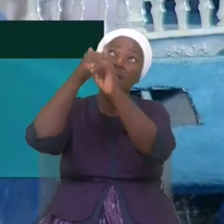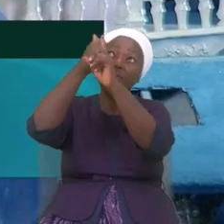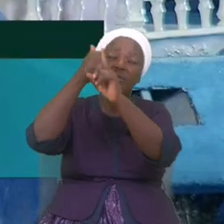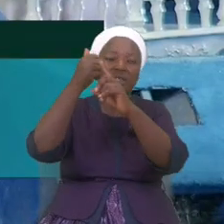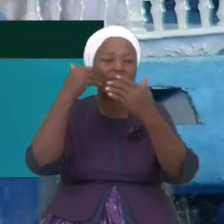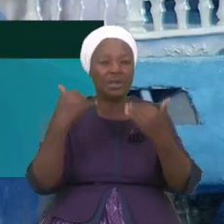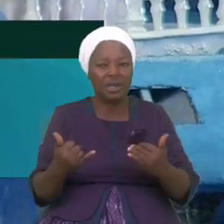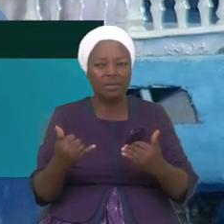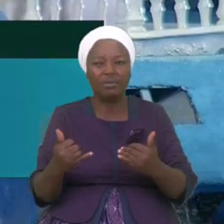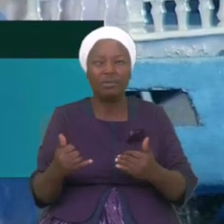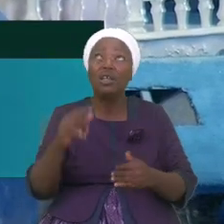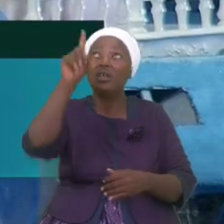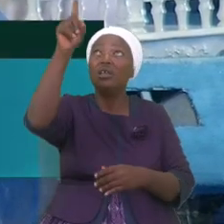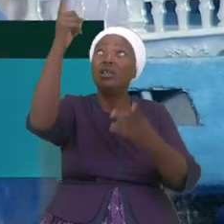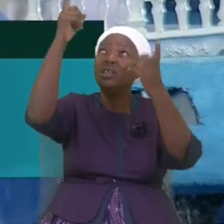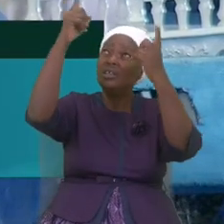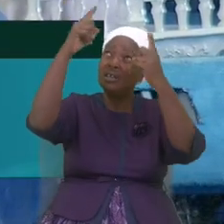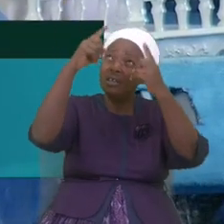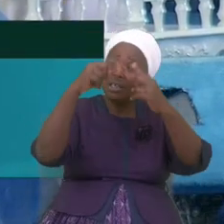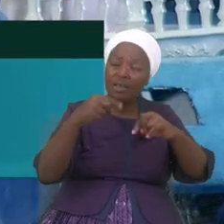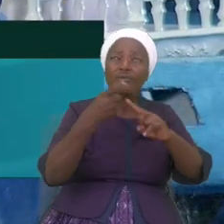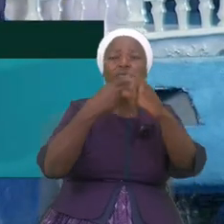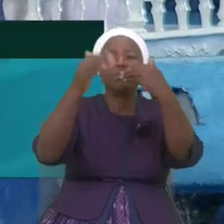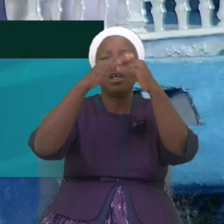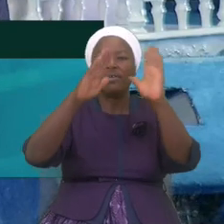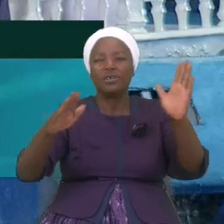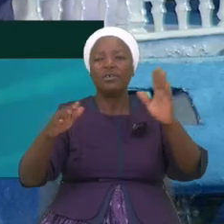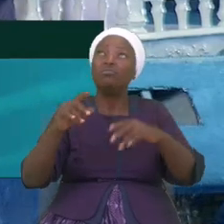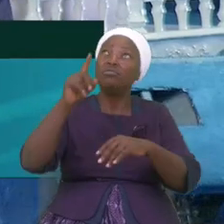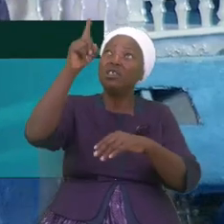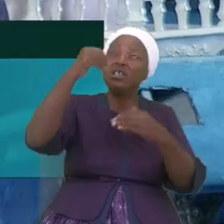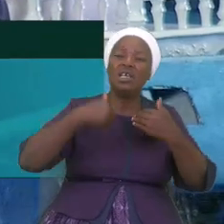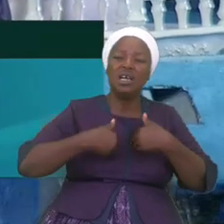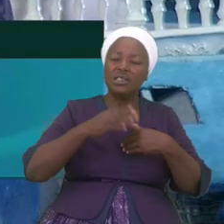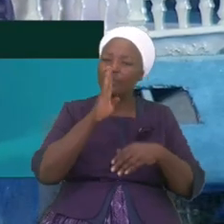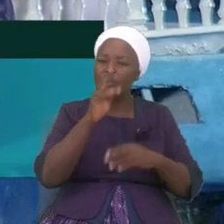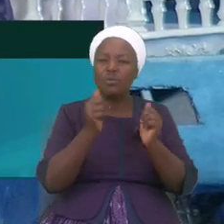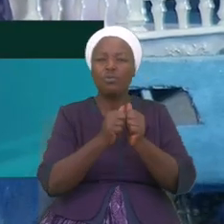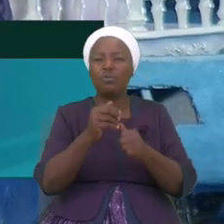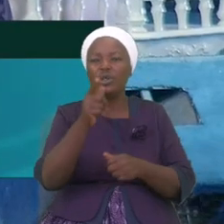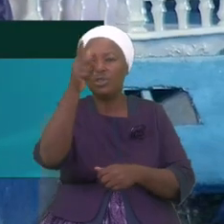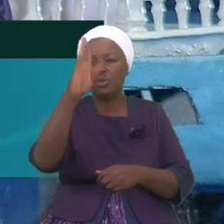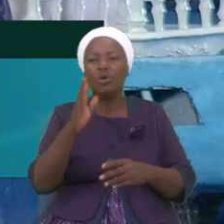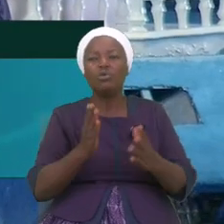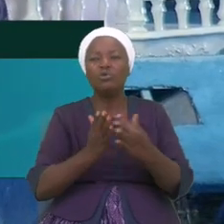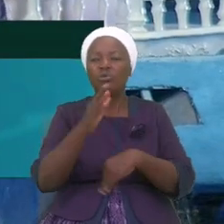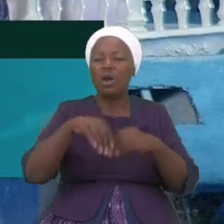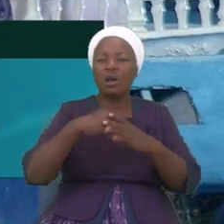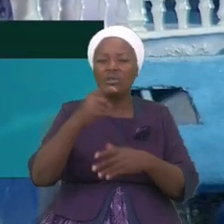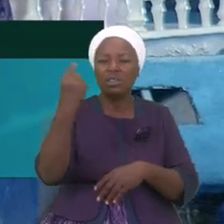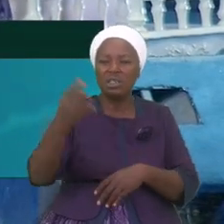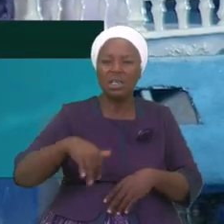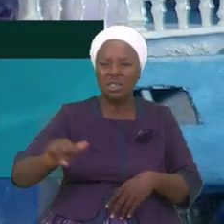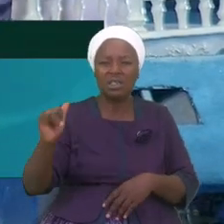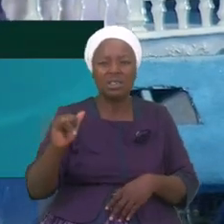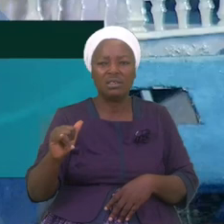He came all the way from heaven. He's been with God throughout eternity from the dateless